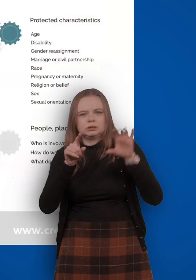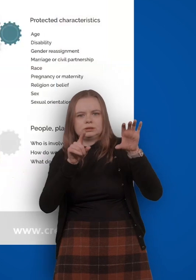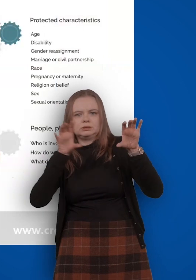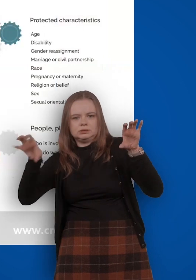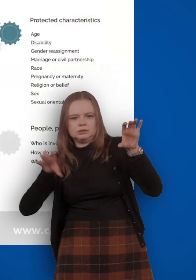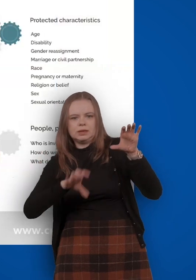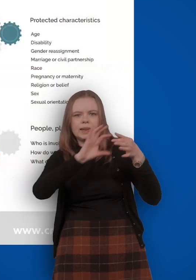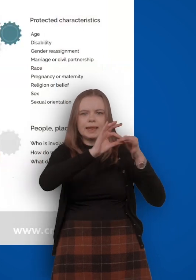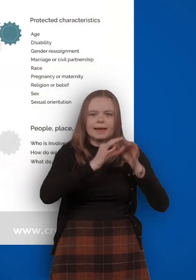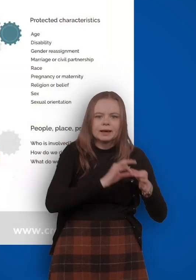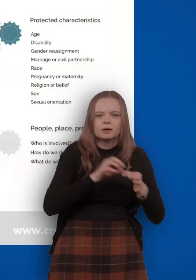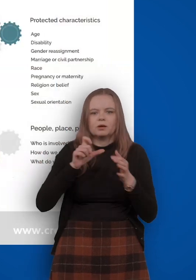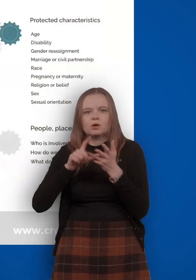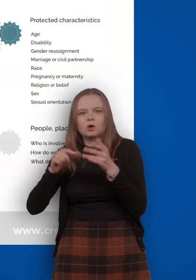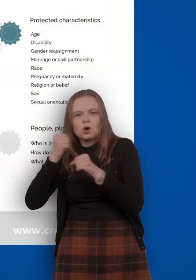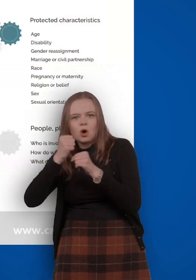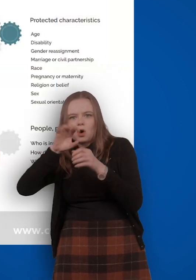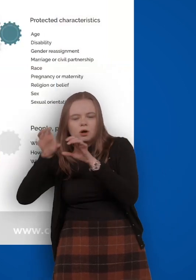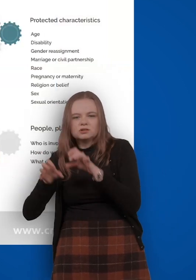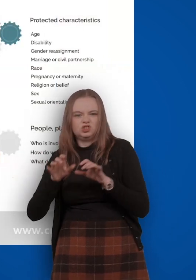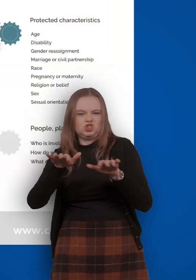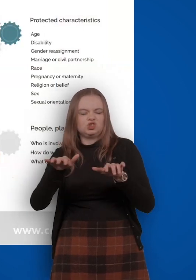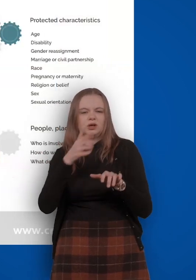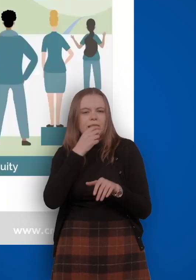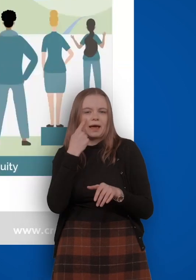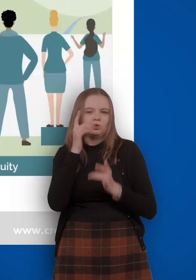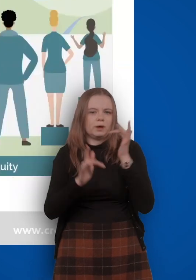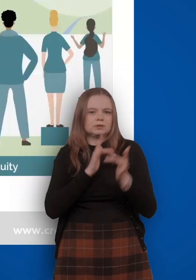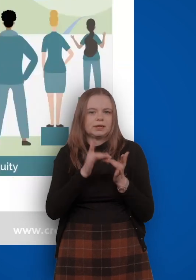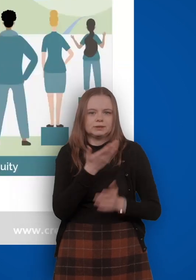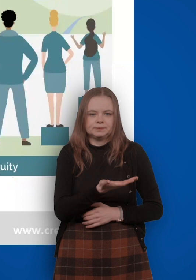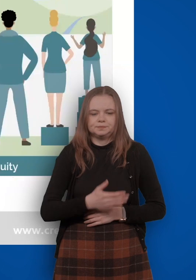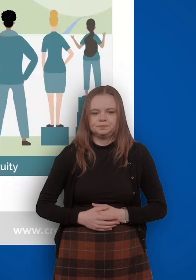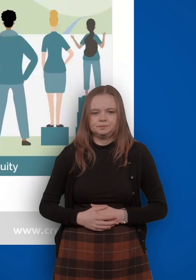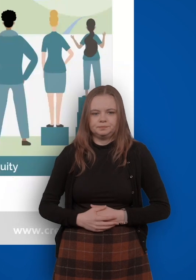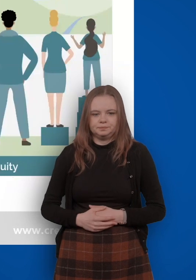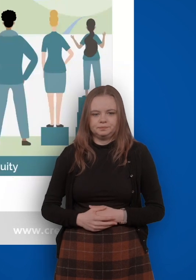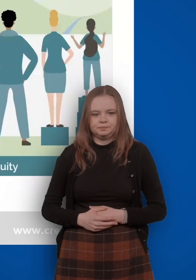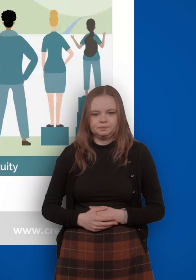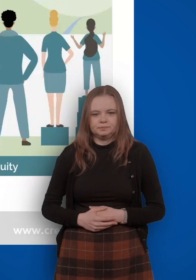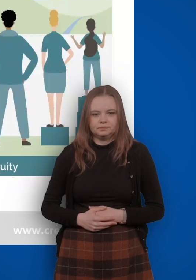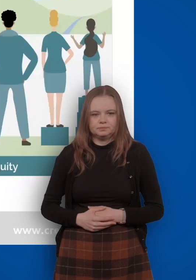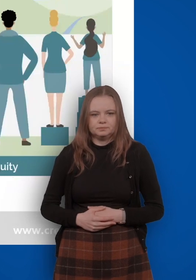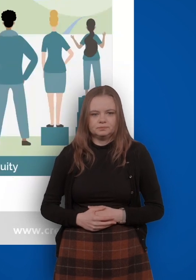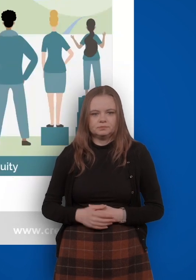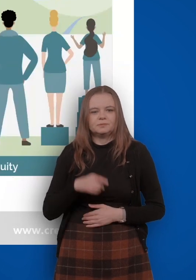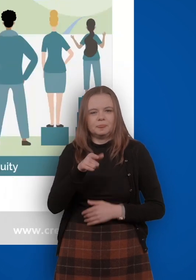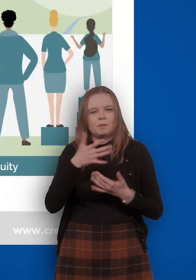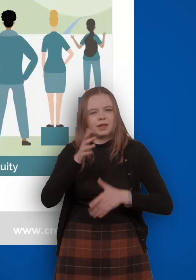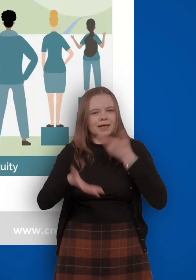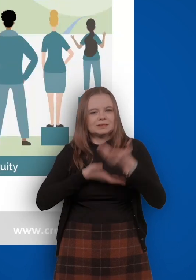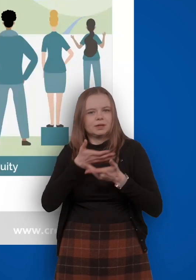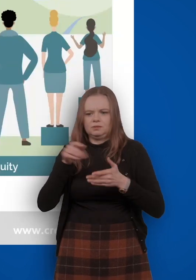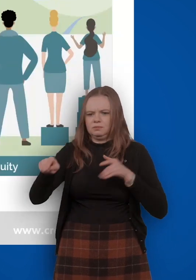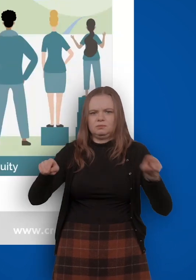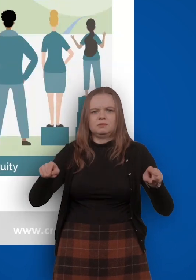or the EDI cogs, they can do that. And those are also on our website. And there was a description already about the difference between equality